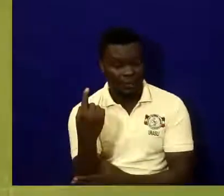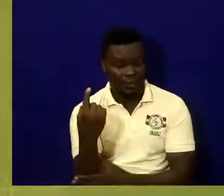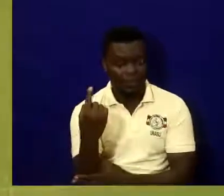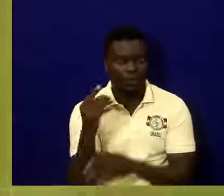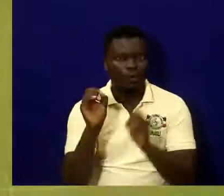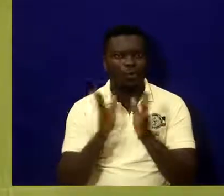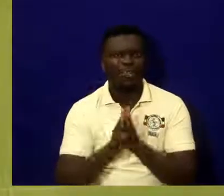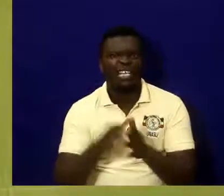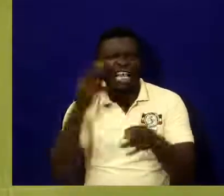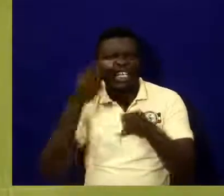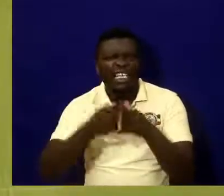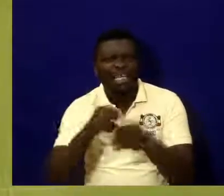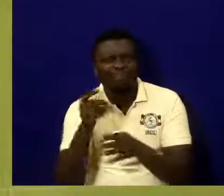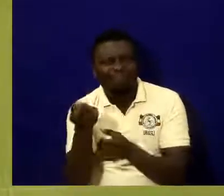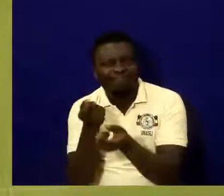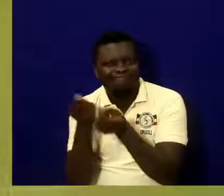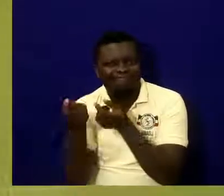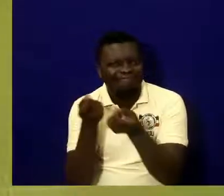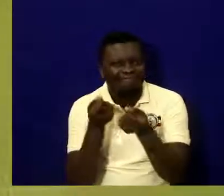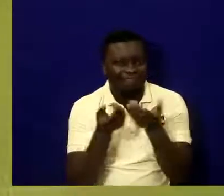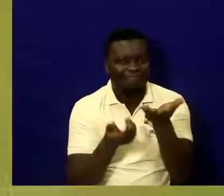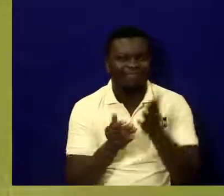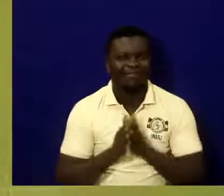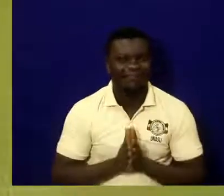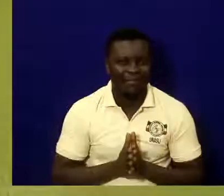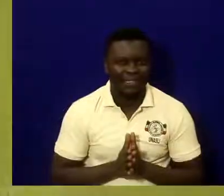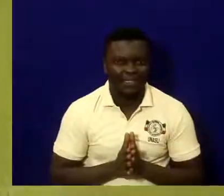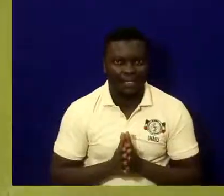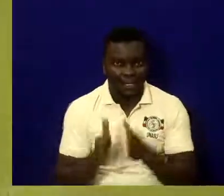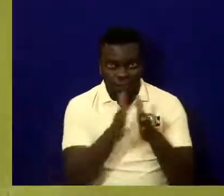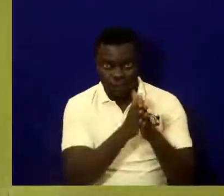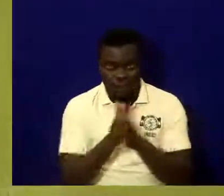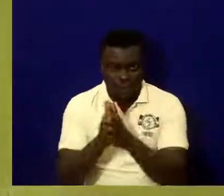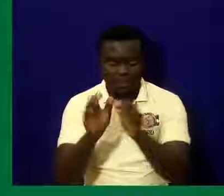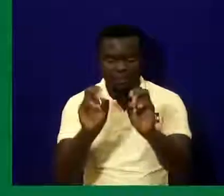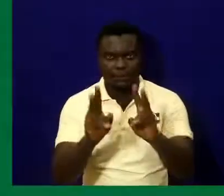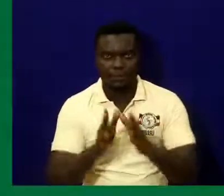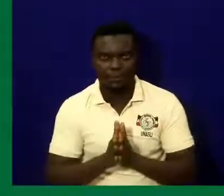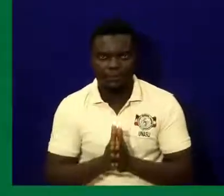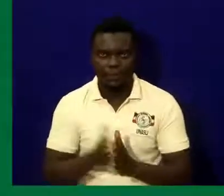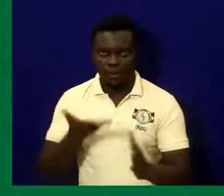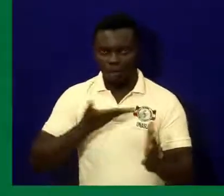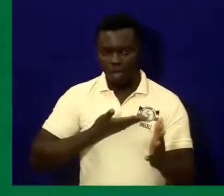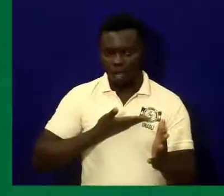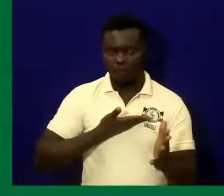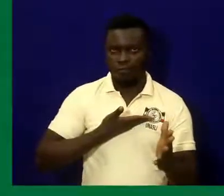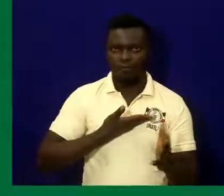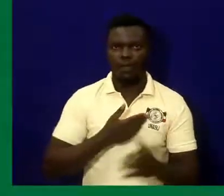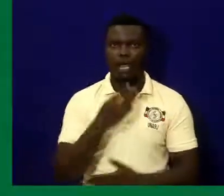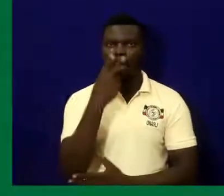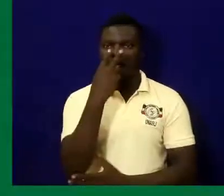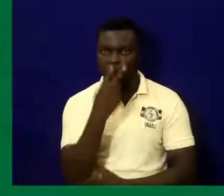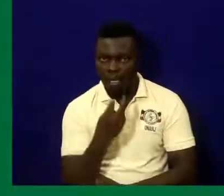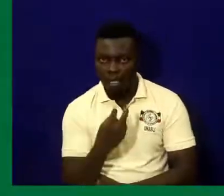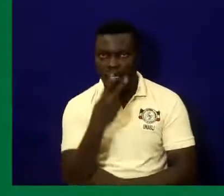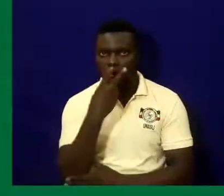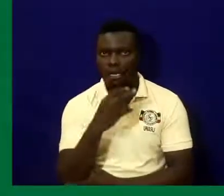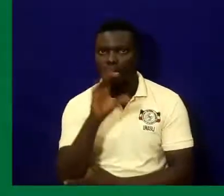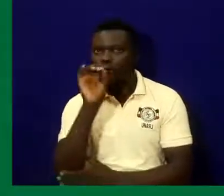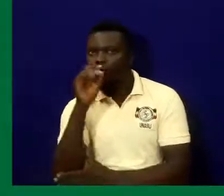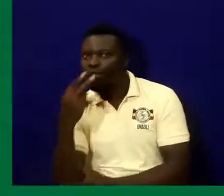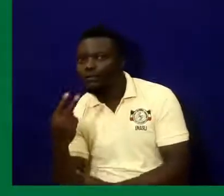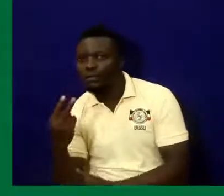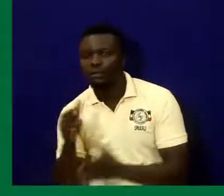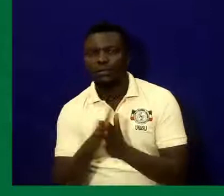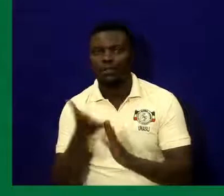Let us name a few together. We have oxygen, we